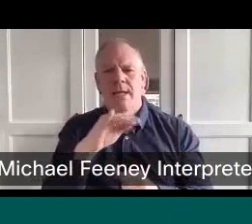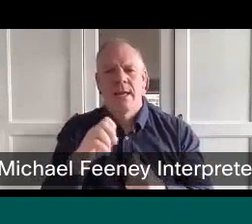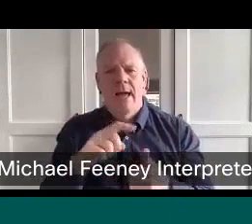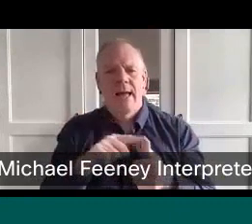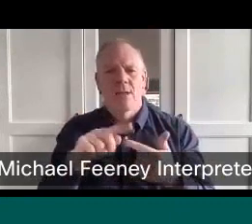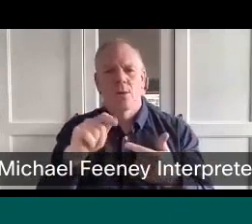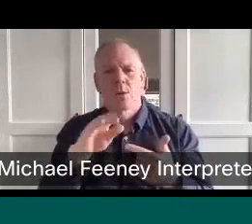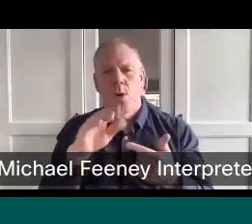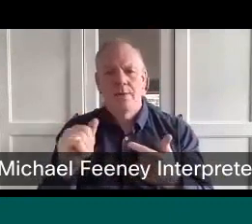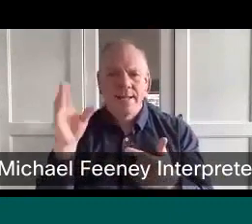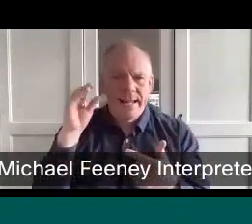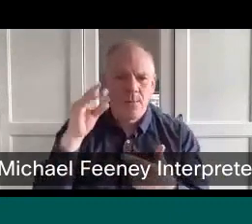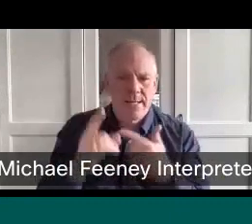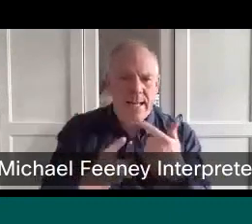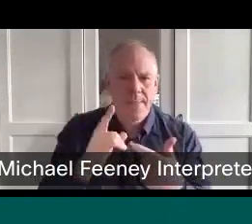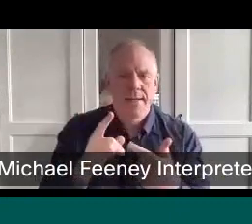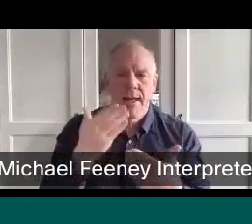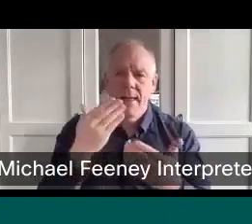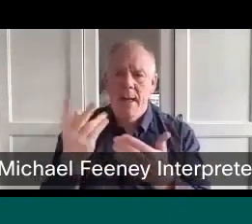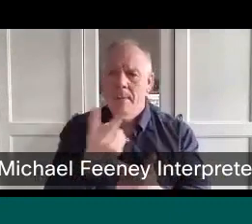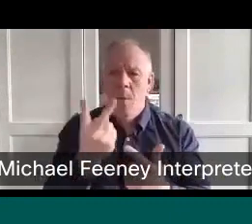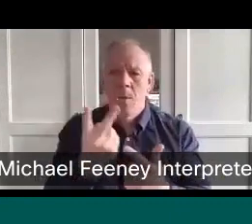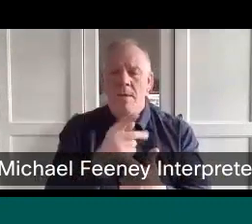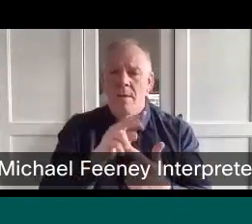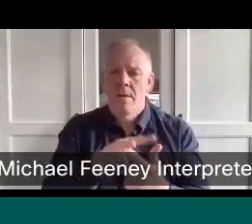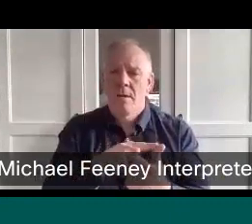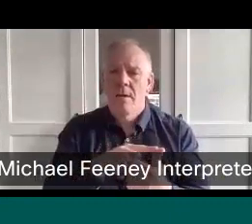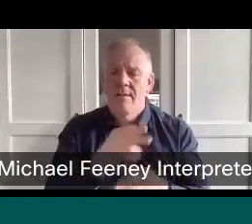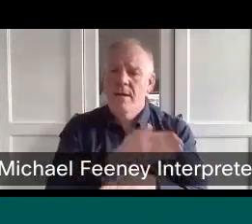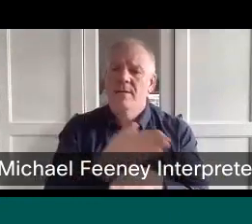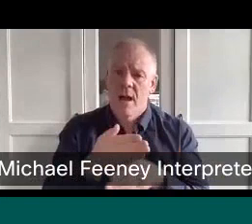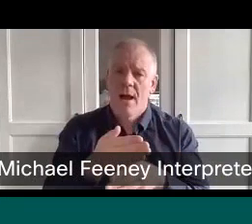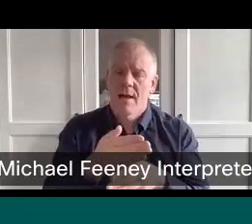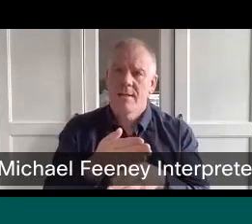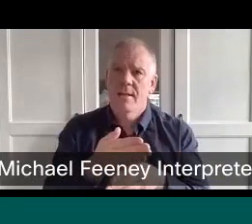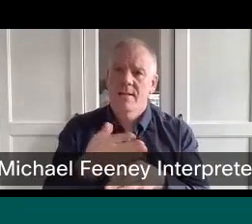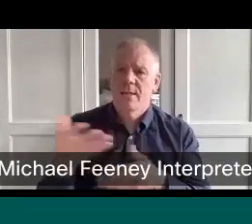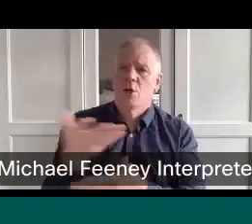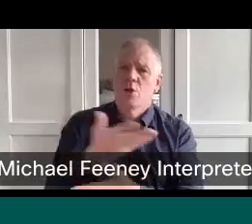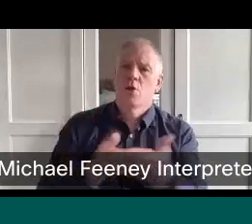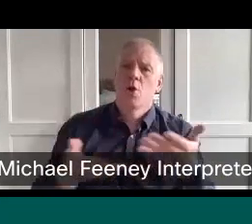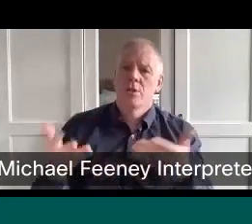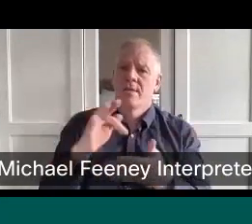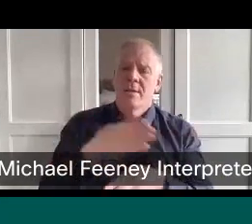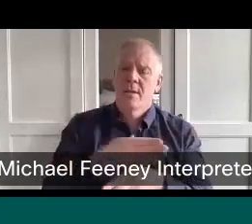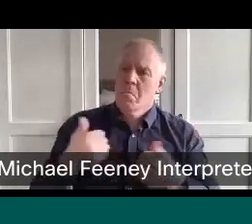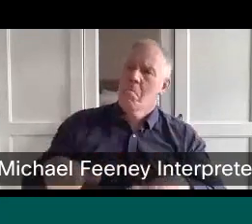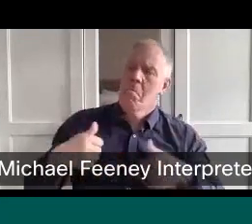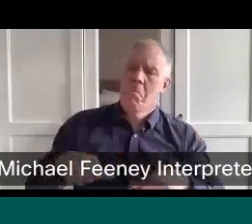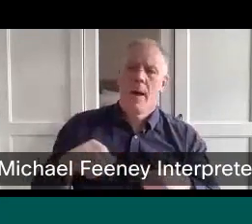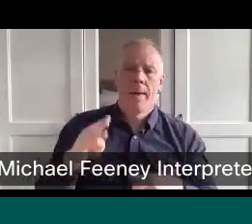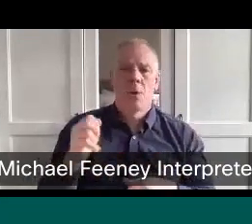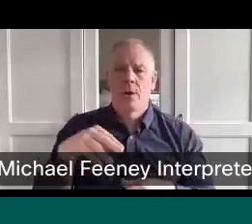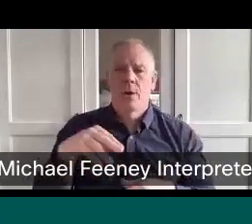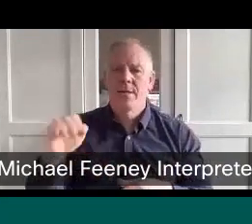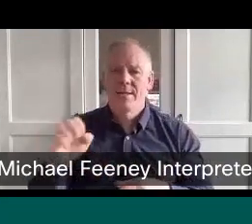Tony, who've been listening in, I think, and to thank them again for starting and framing the discussion at the beginning. And I think, Bernie, it was